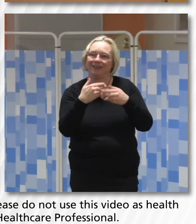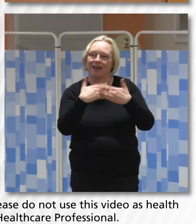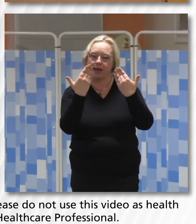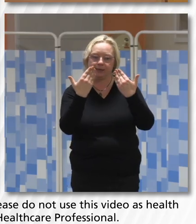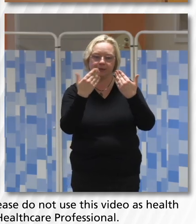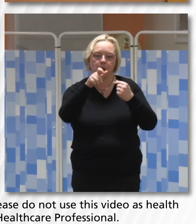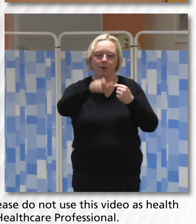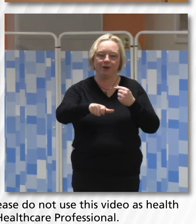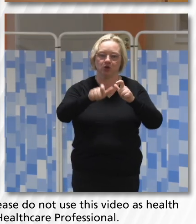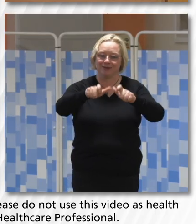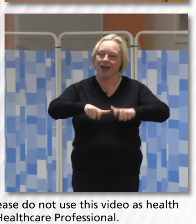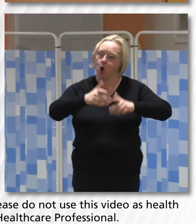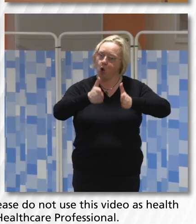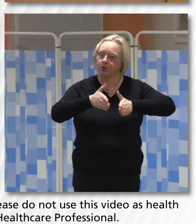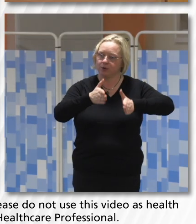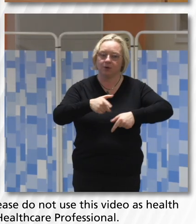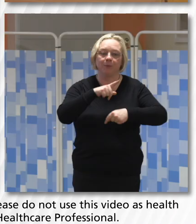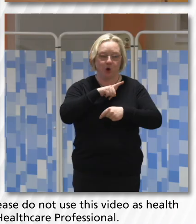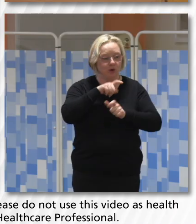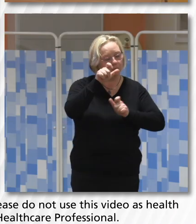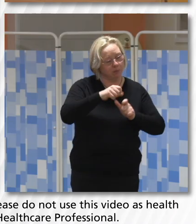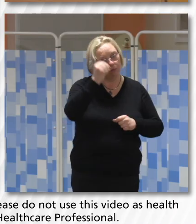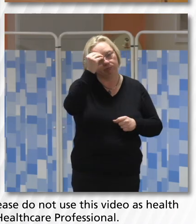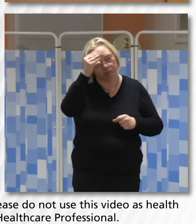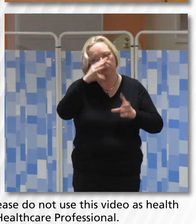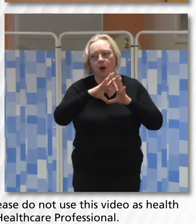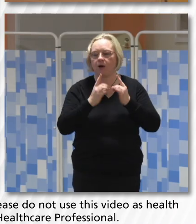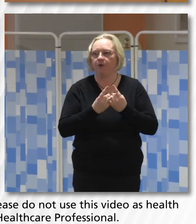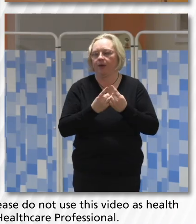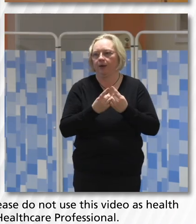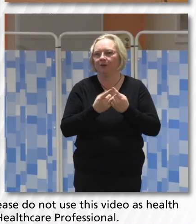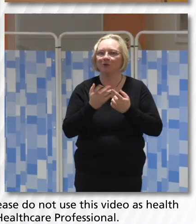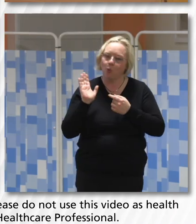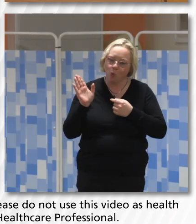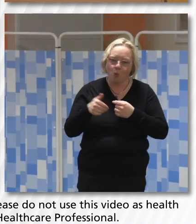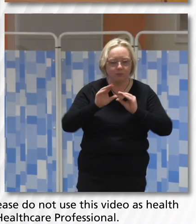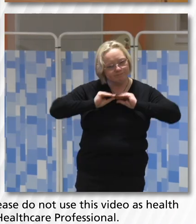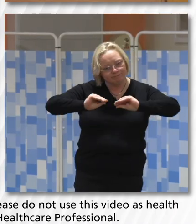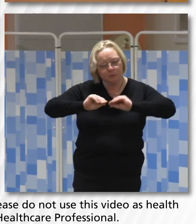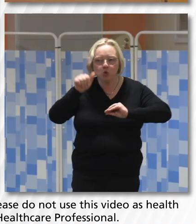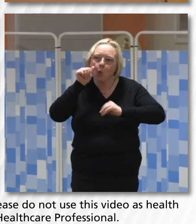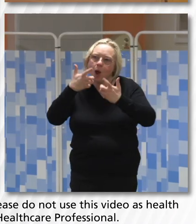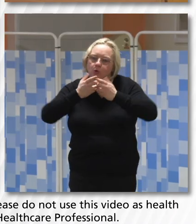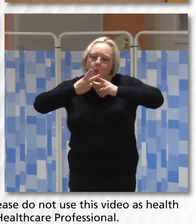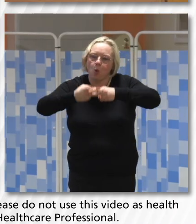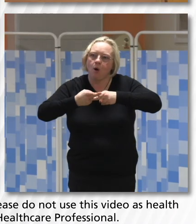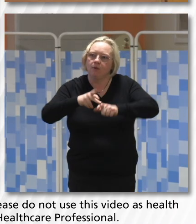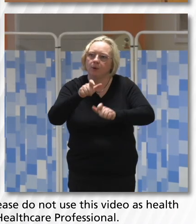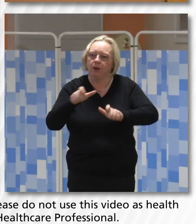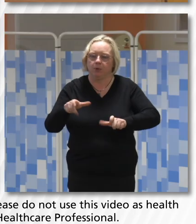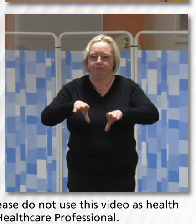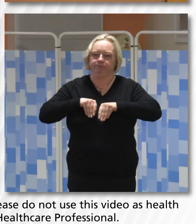had all sorts of other better experiences as well. So if everybody is trained in how to look after people with Parkinson's, it's far